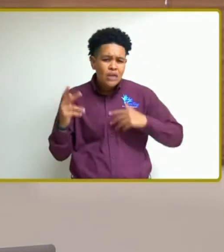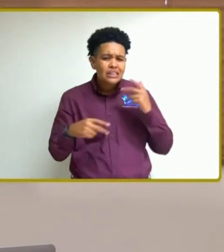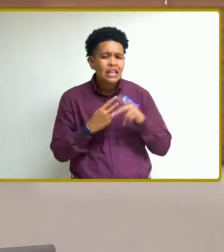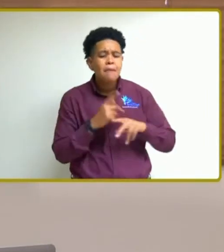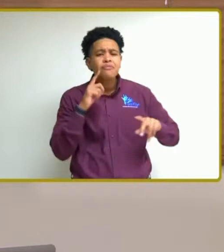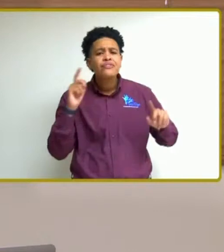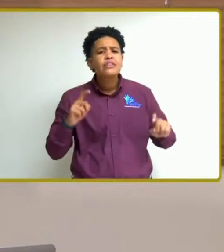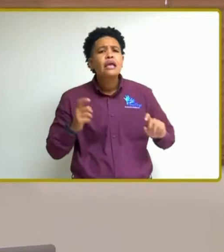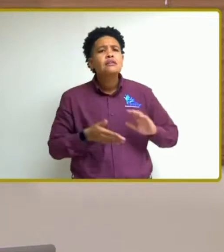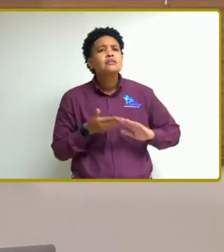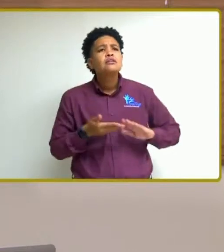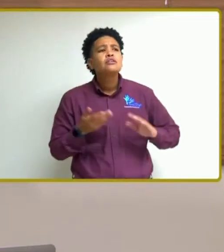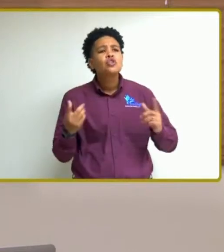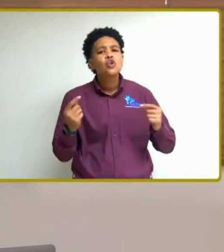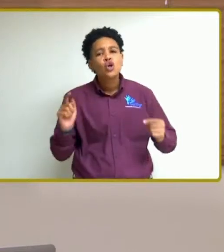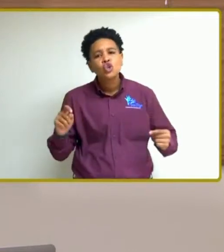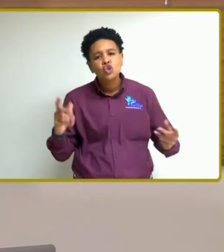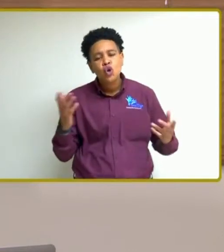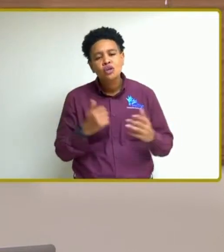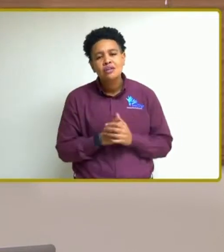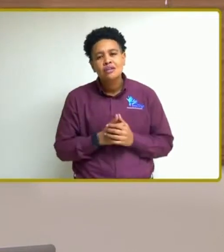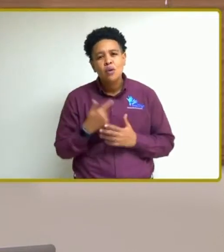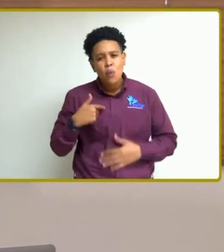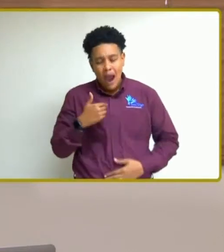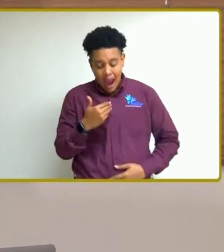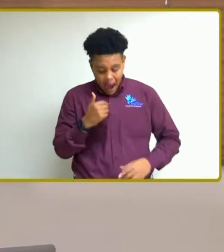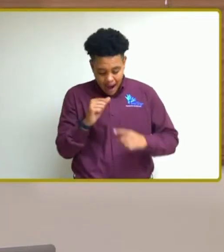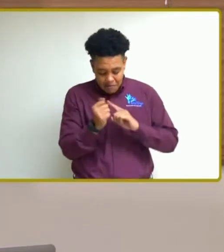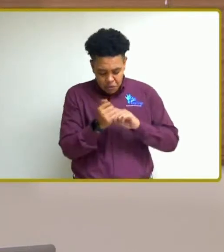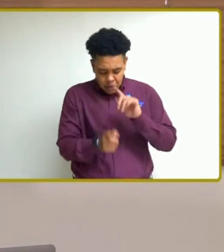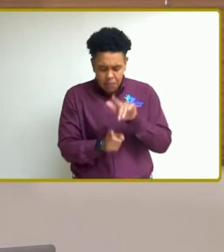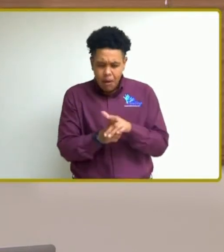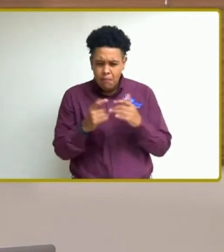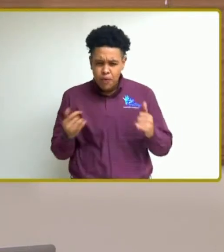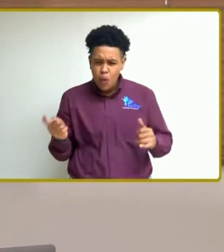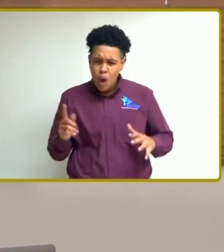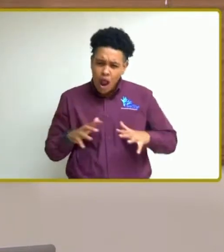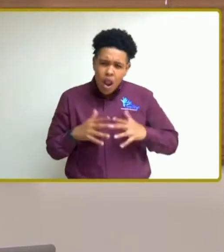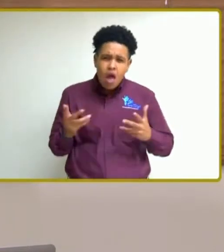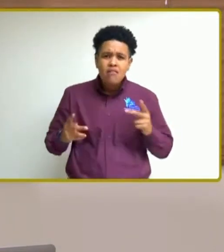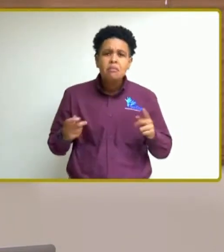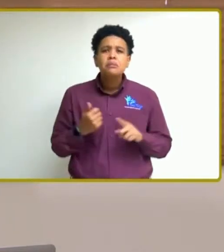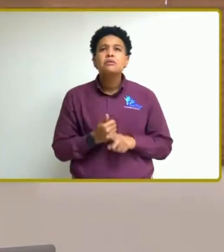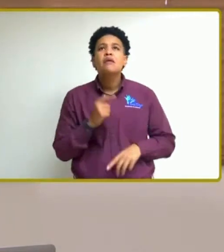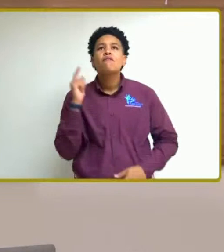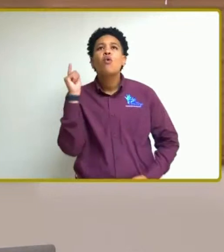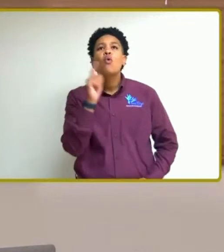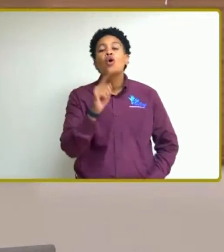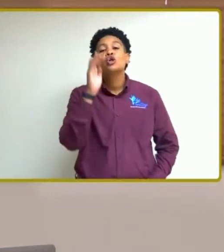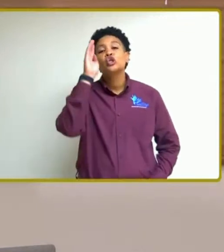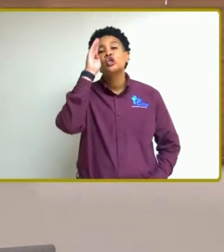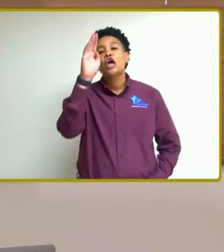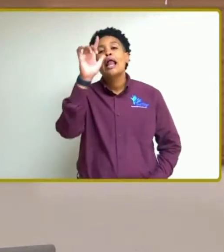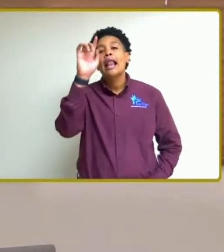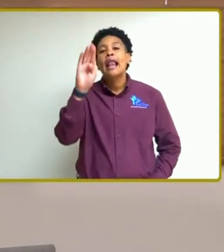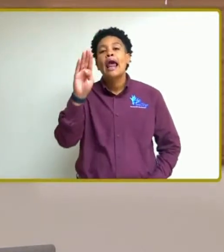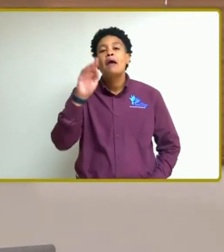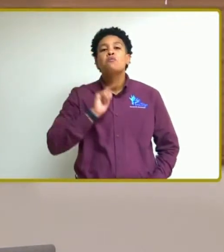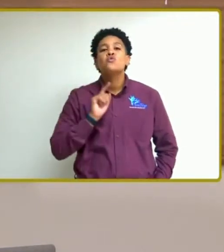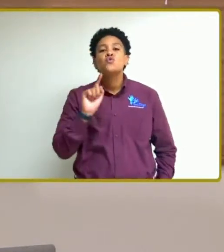test is being done, to be done. We're having a situation where a lot of persons are going straight to the labs